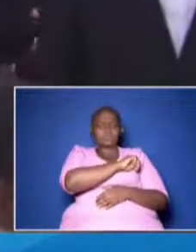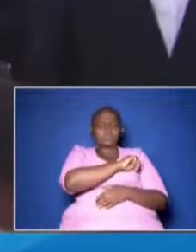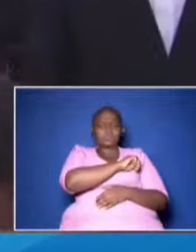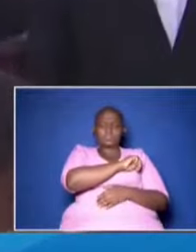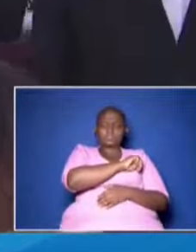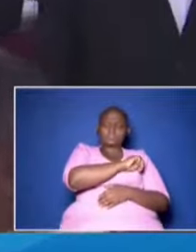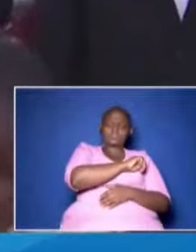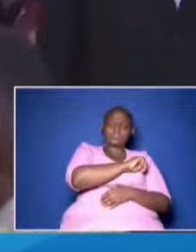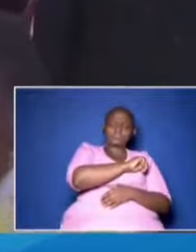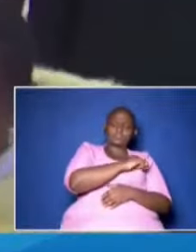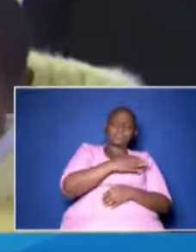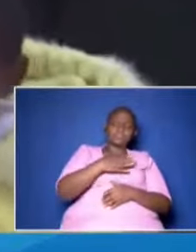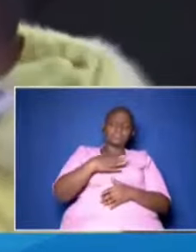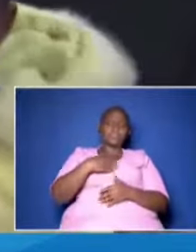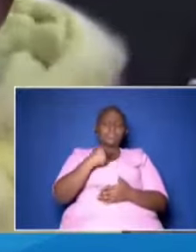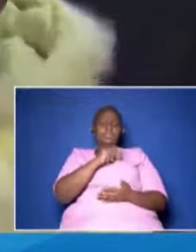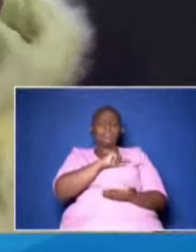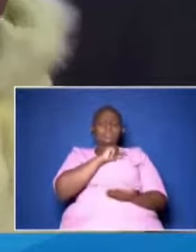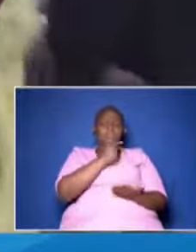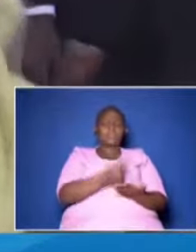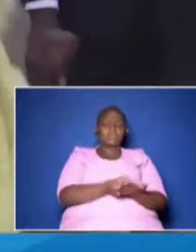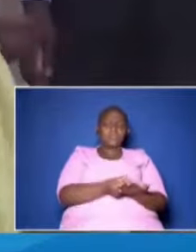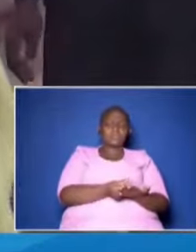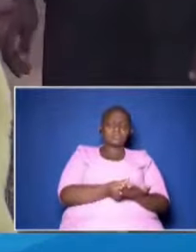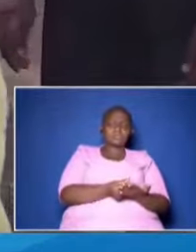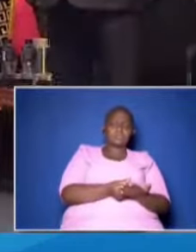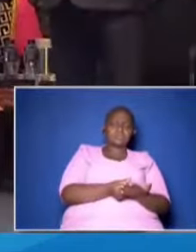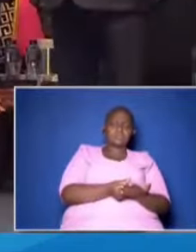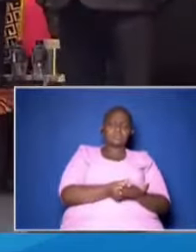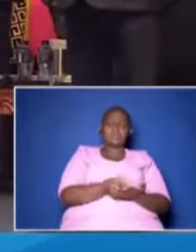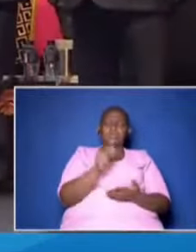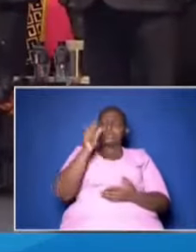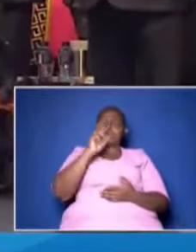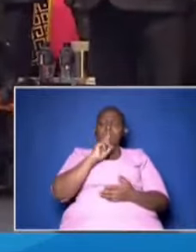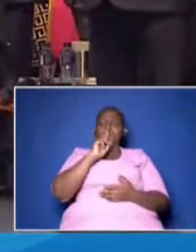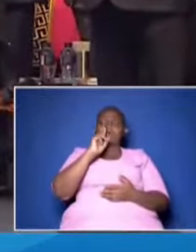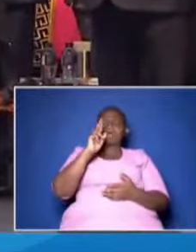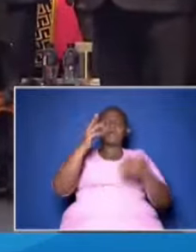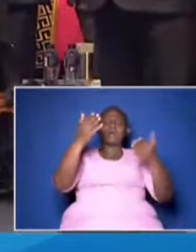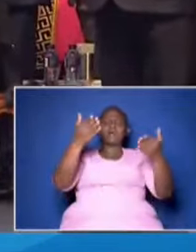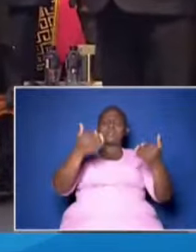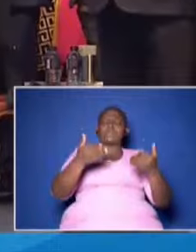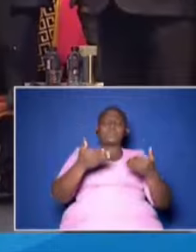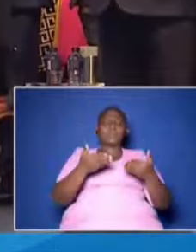mercy and Grace Thou Art welcome